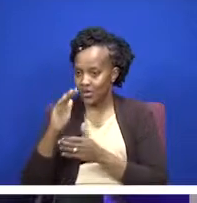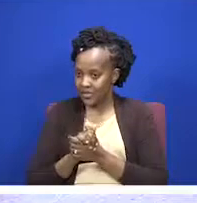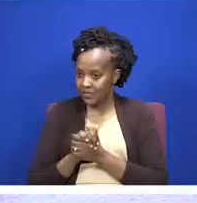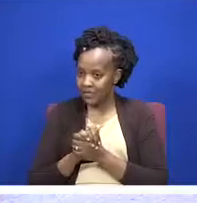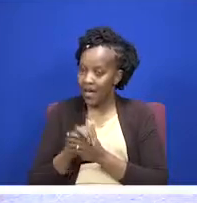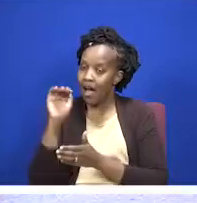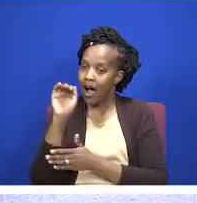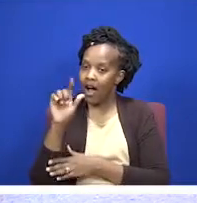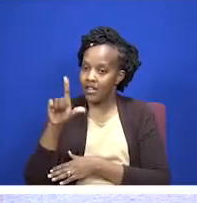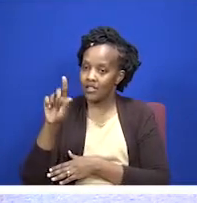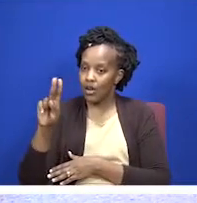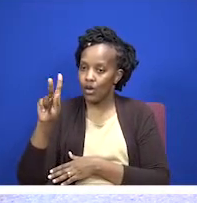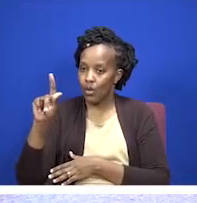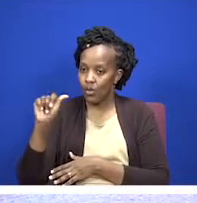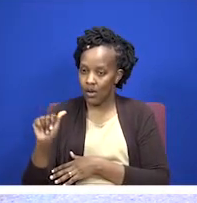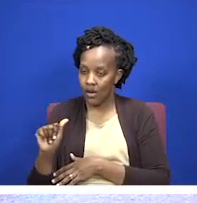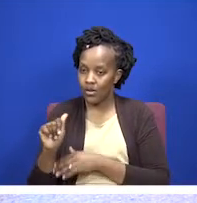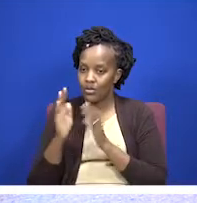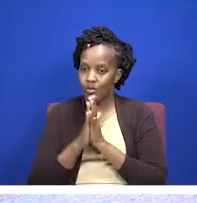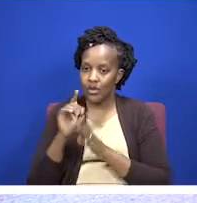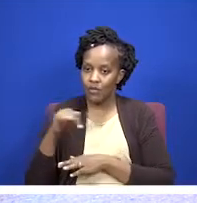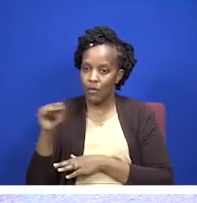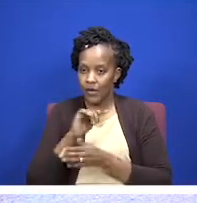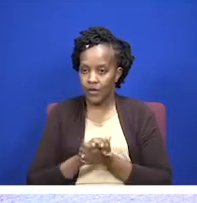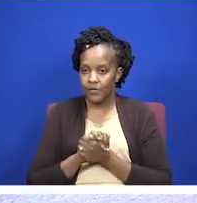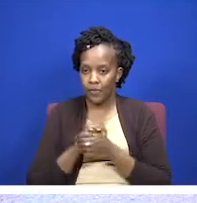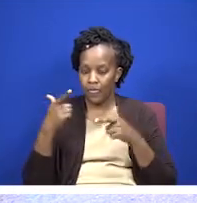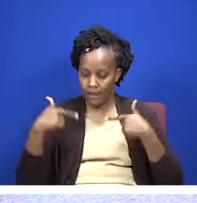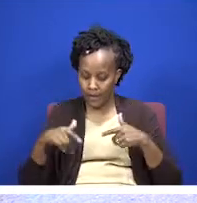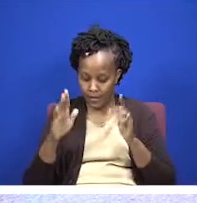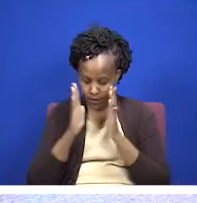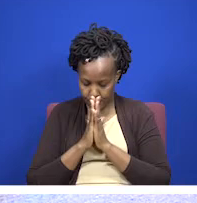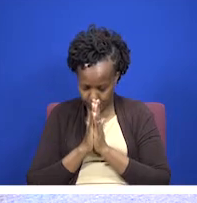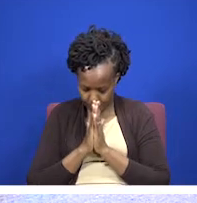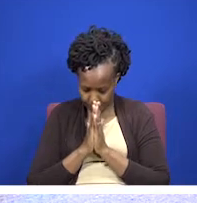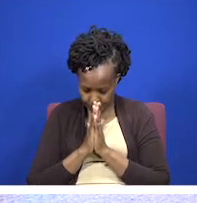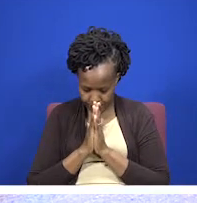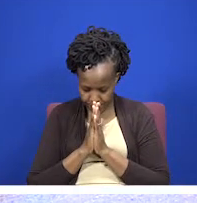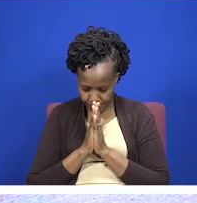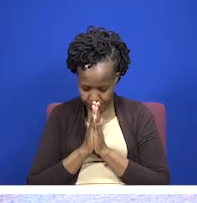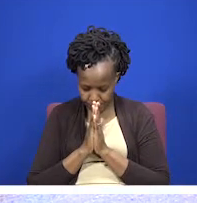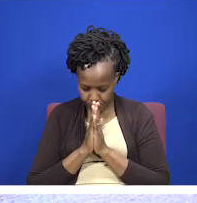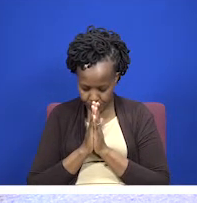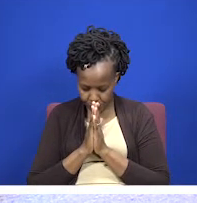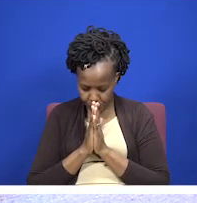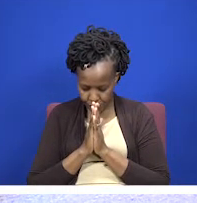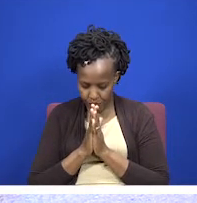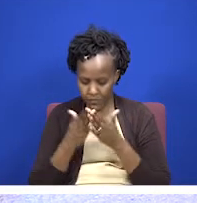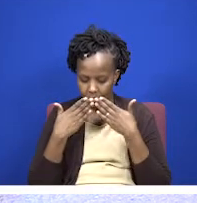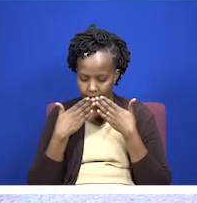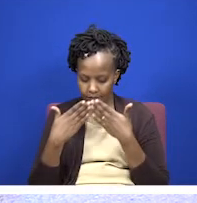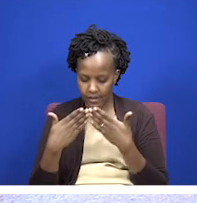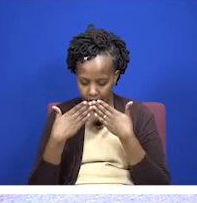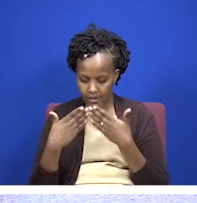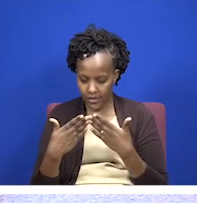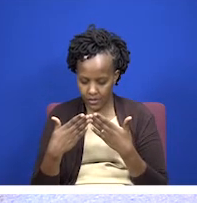to pray for us even as we come to the end. Let's bow our head for a word of prayer. Thank you, Lord, for